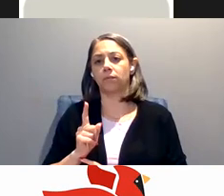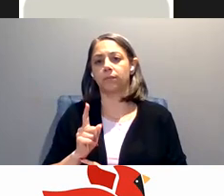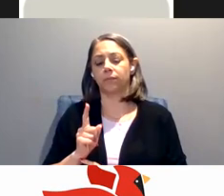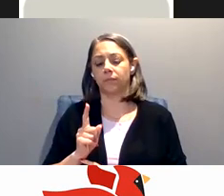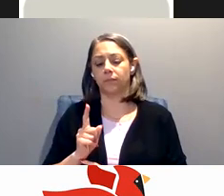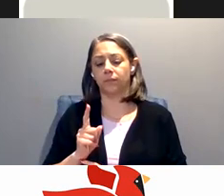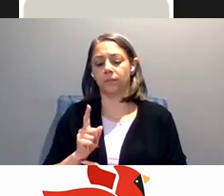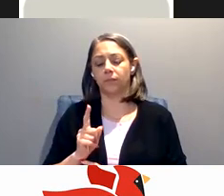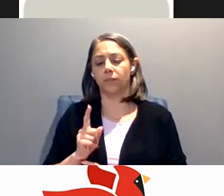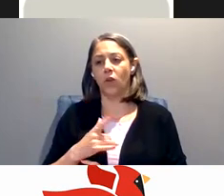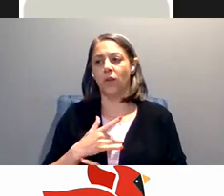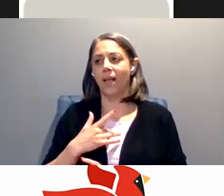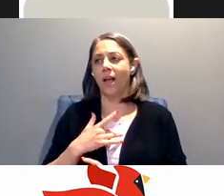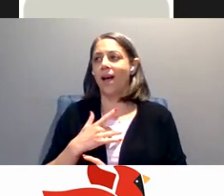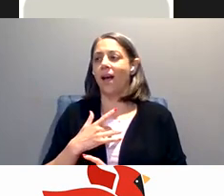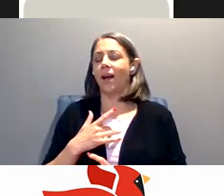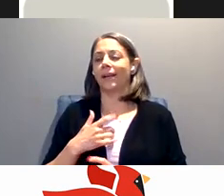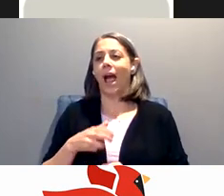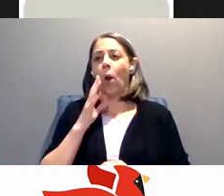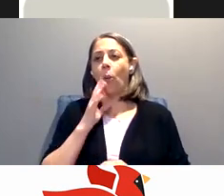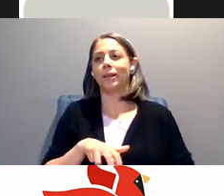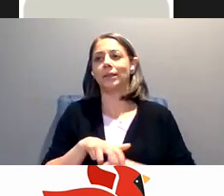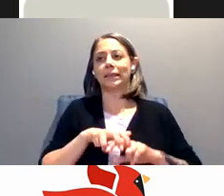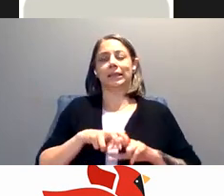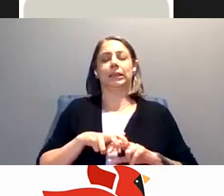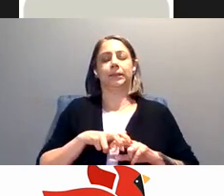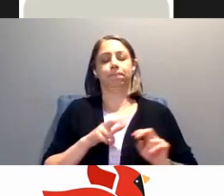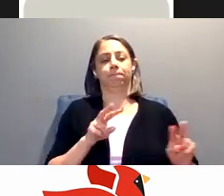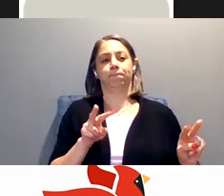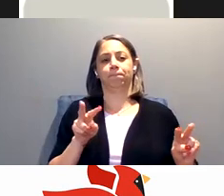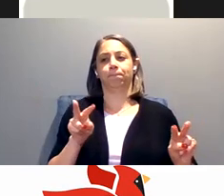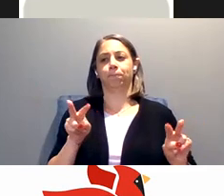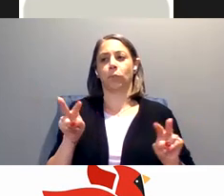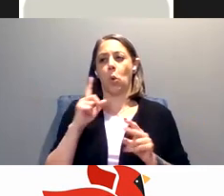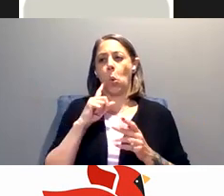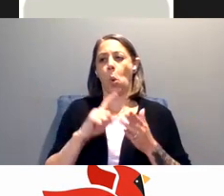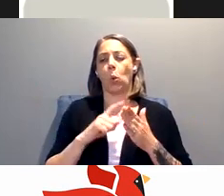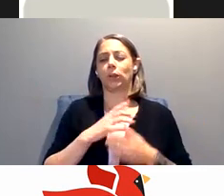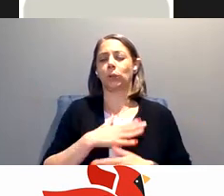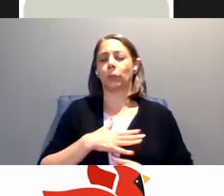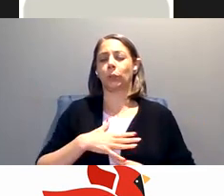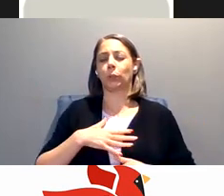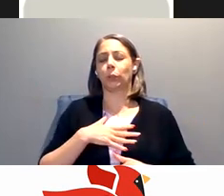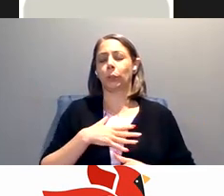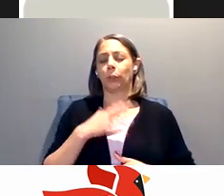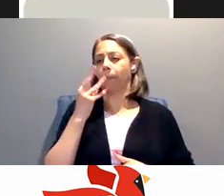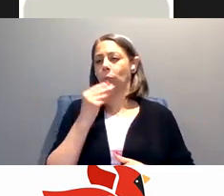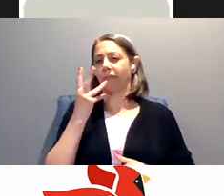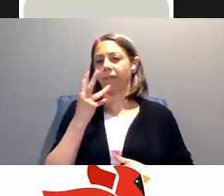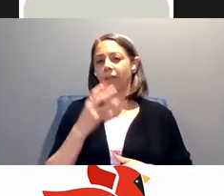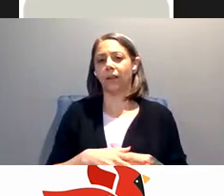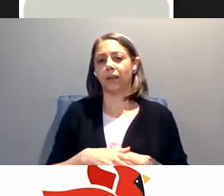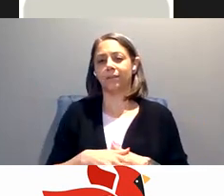that, oh, I'm going to sit back and notice how lovely this is. If you remember, or if you